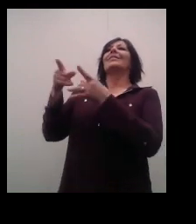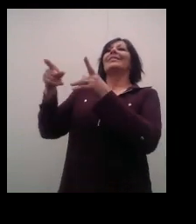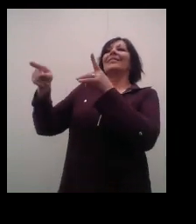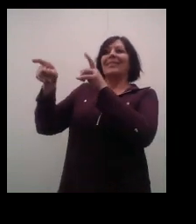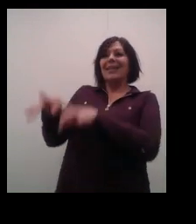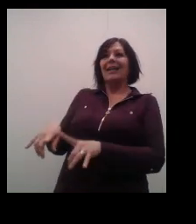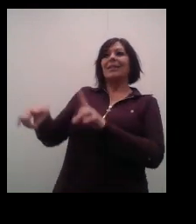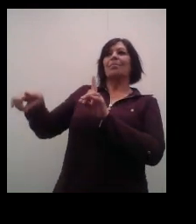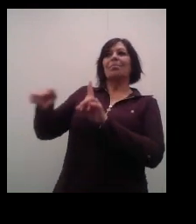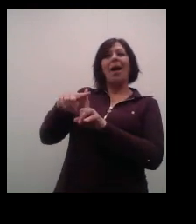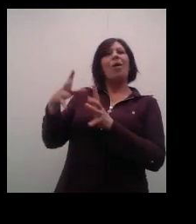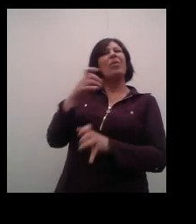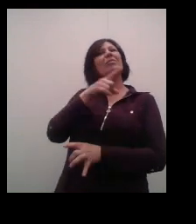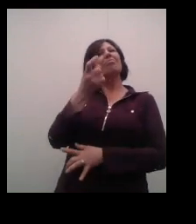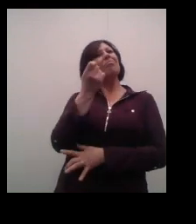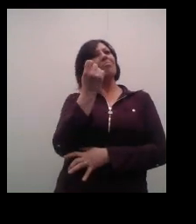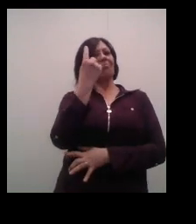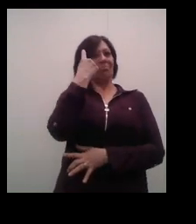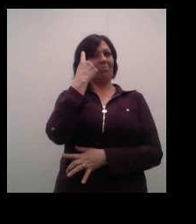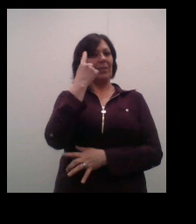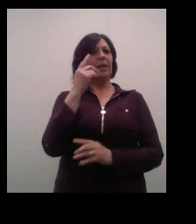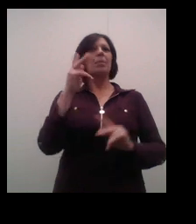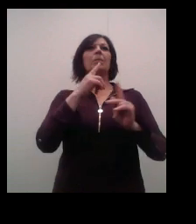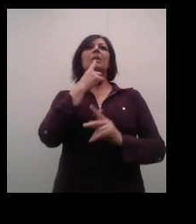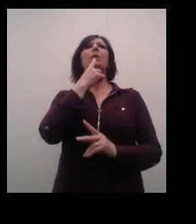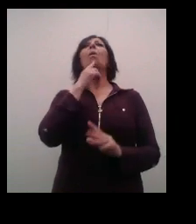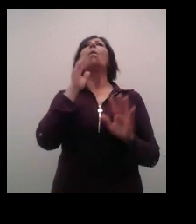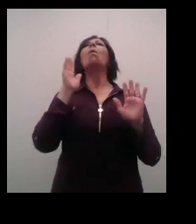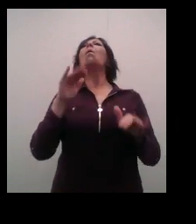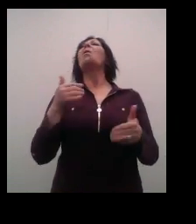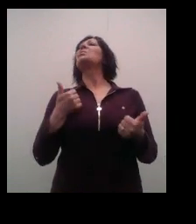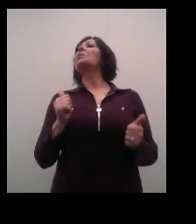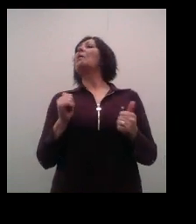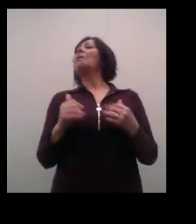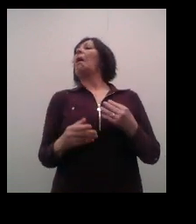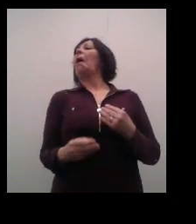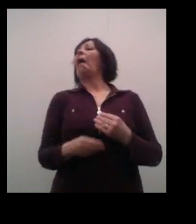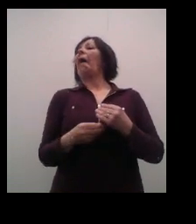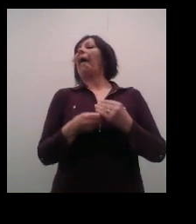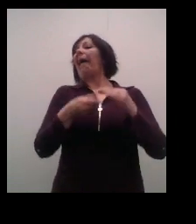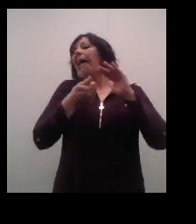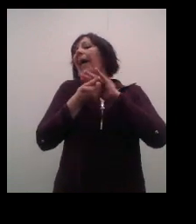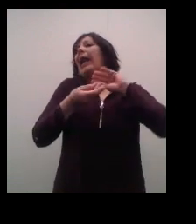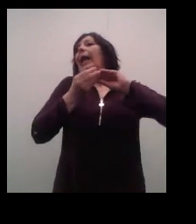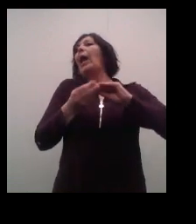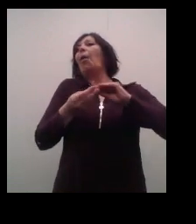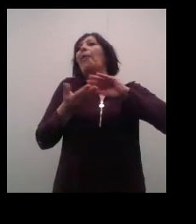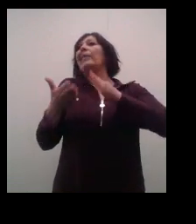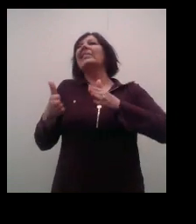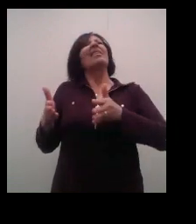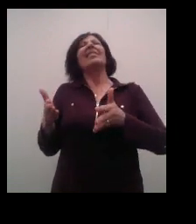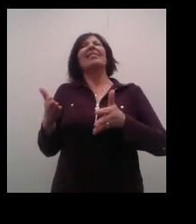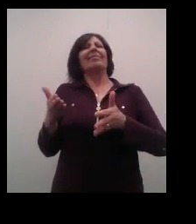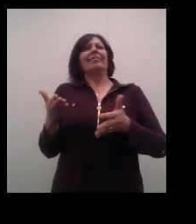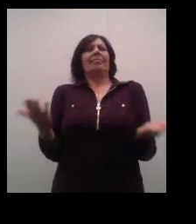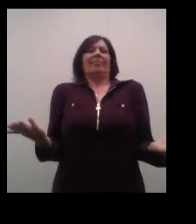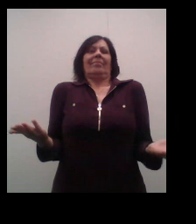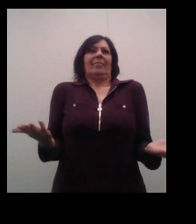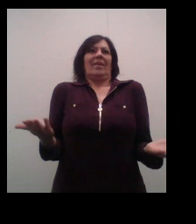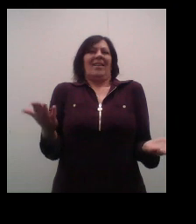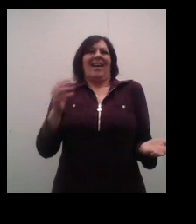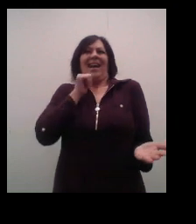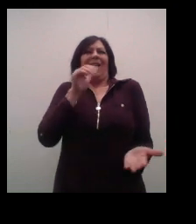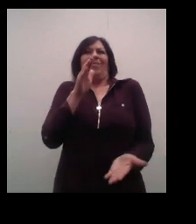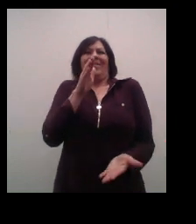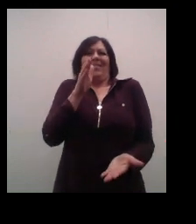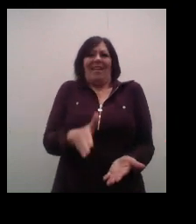just want people to understand that. People are saying that we're trying to increase the figures of deaths for whatever reason, which is not something I ever want to